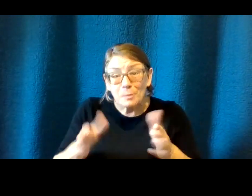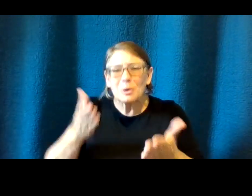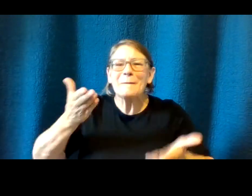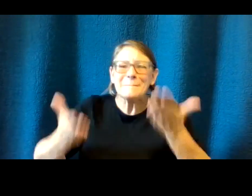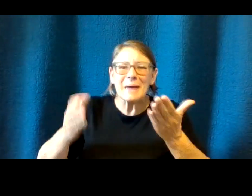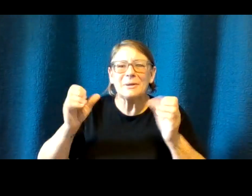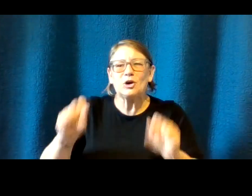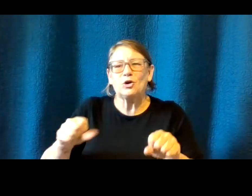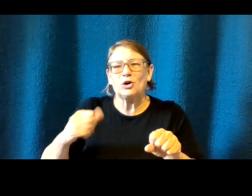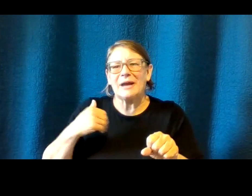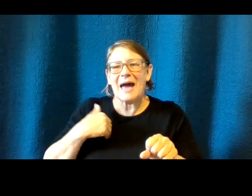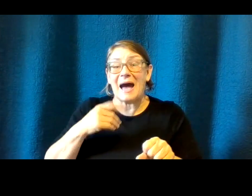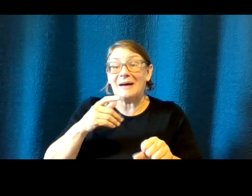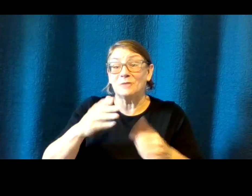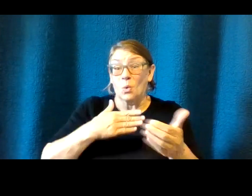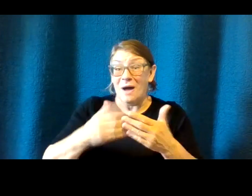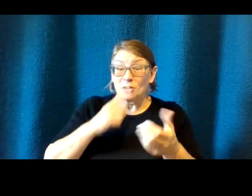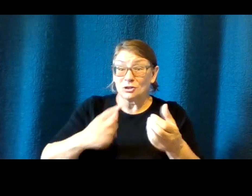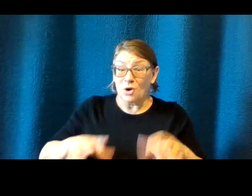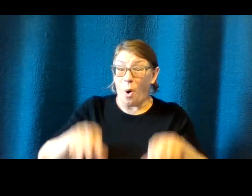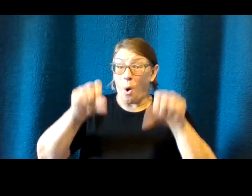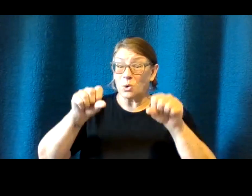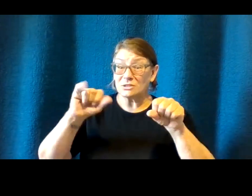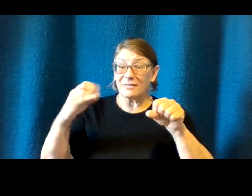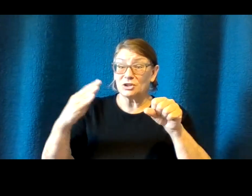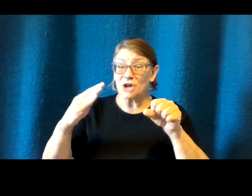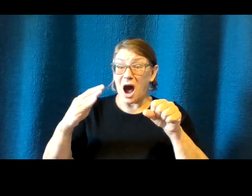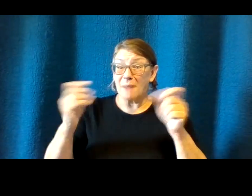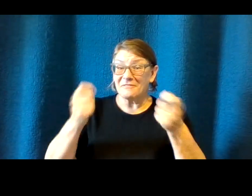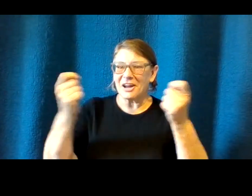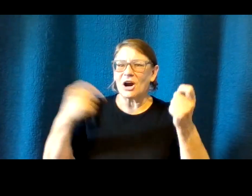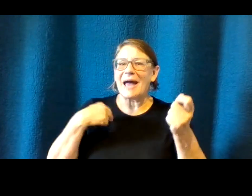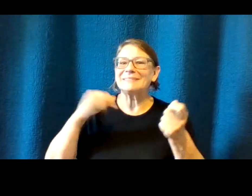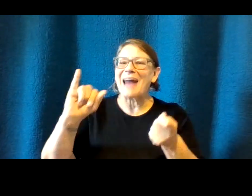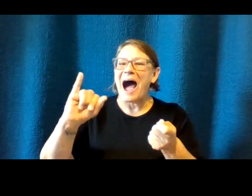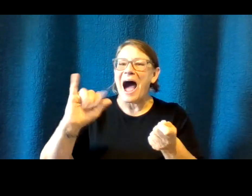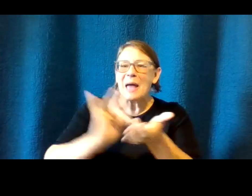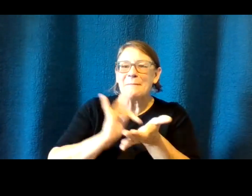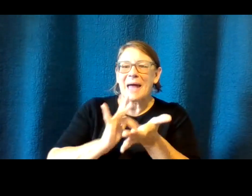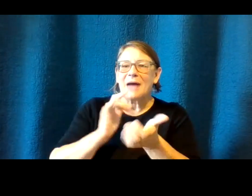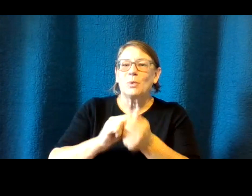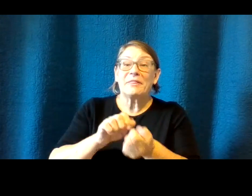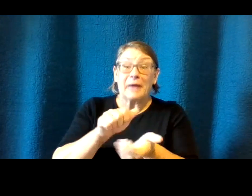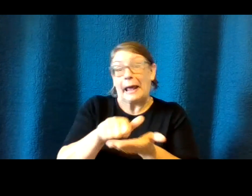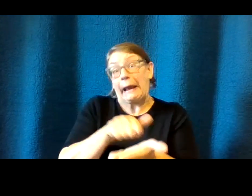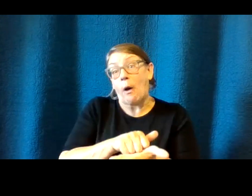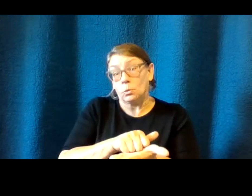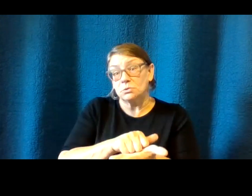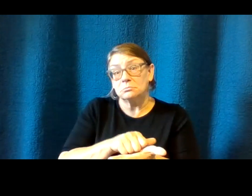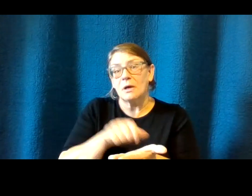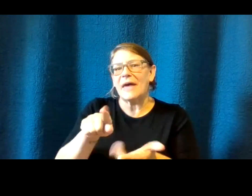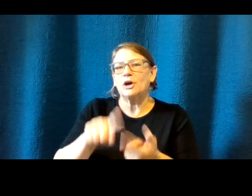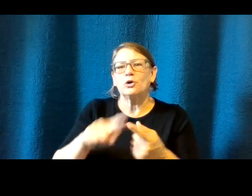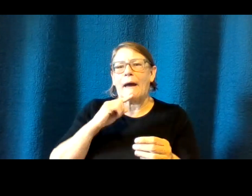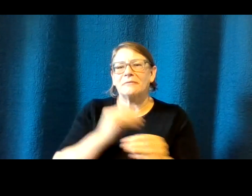whoever's hosting the job fair has iPads with an account again, that they can have a